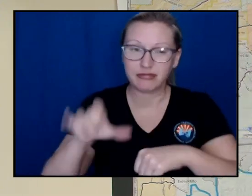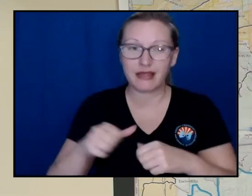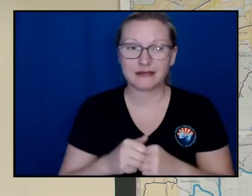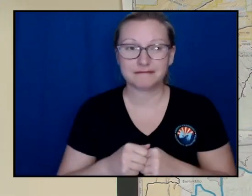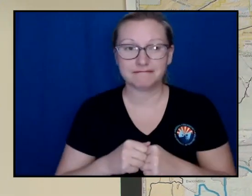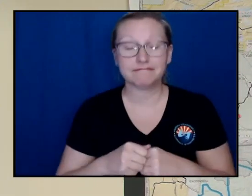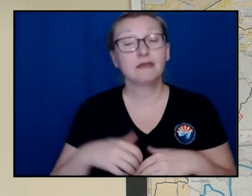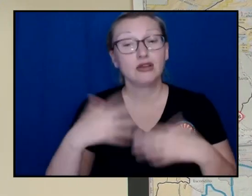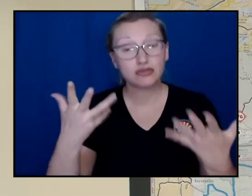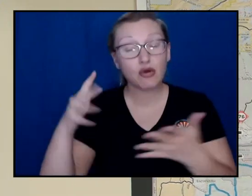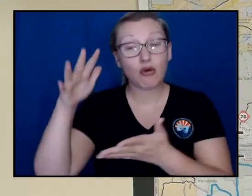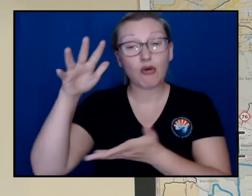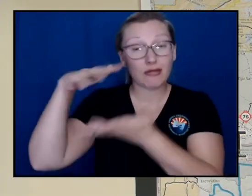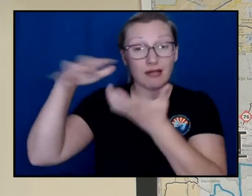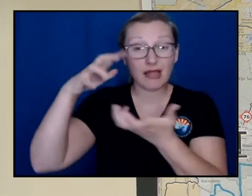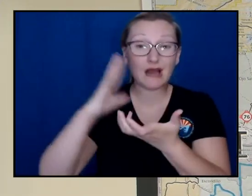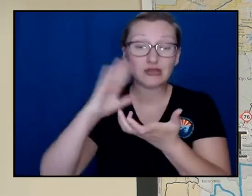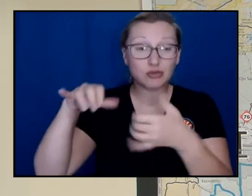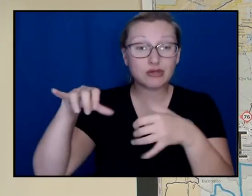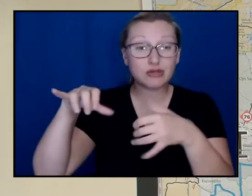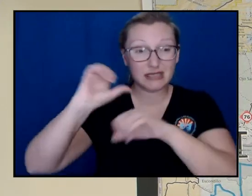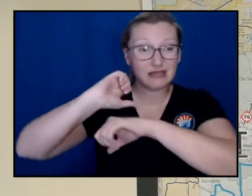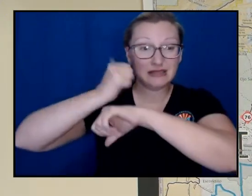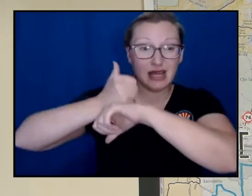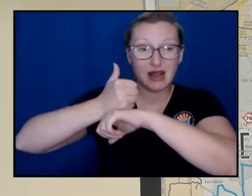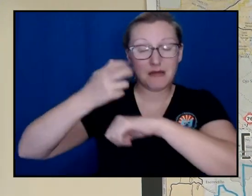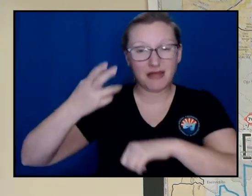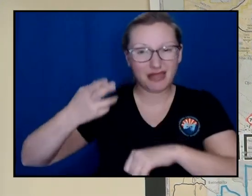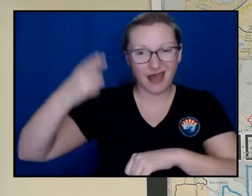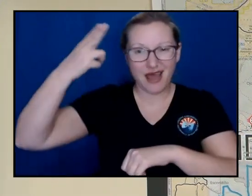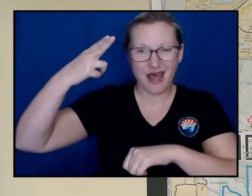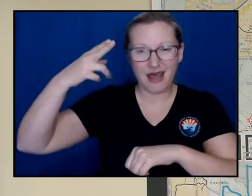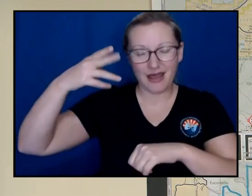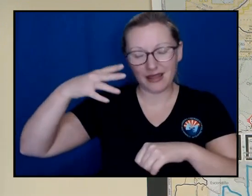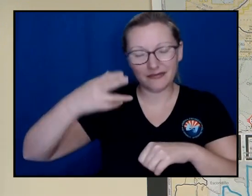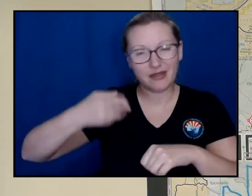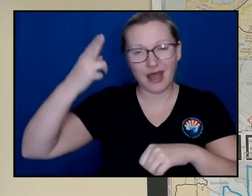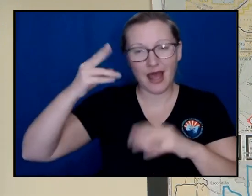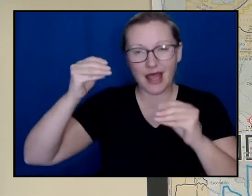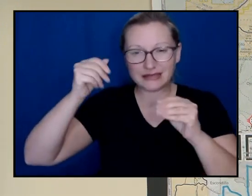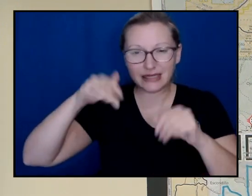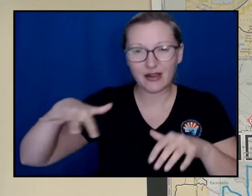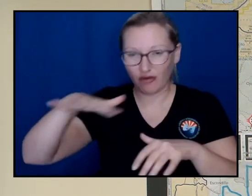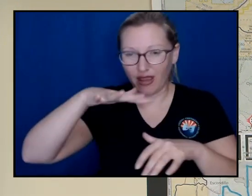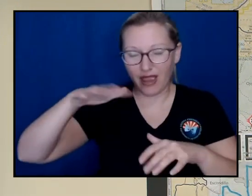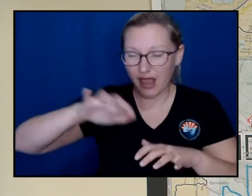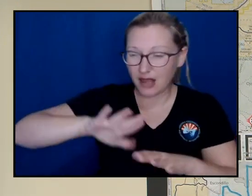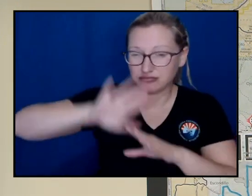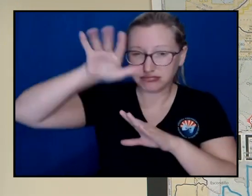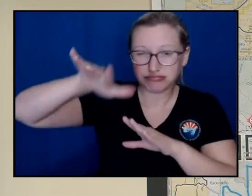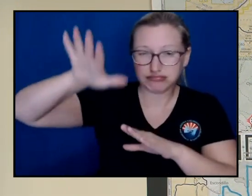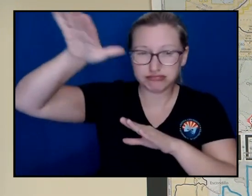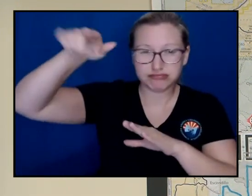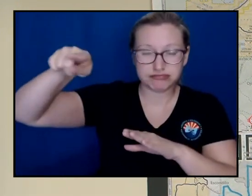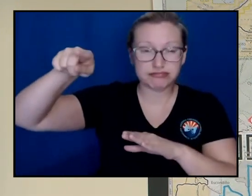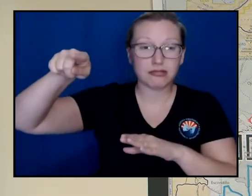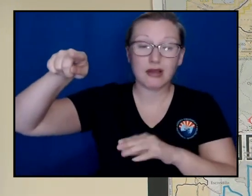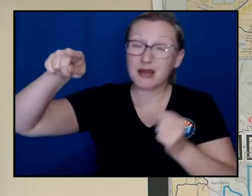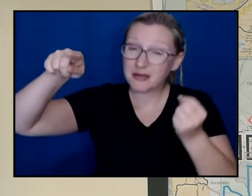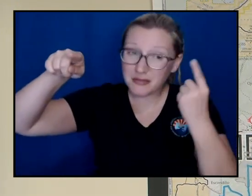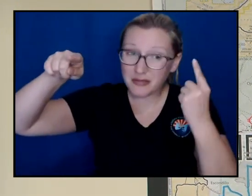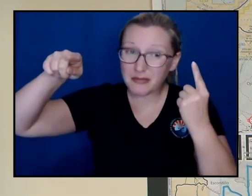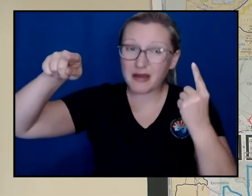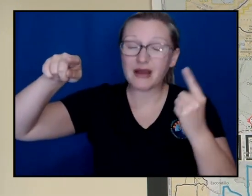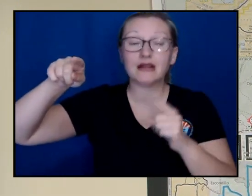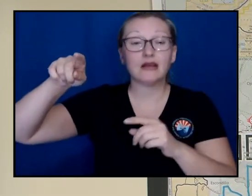here, but instead of kind of back building out and increasing in coverage across the fire area, the storms that form